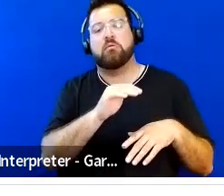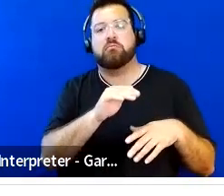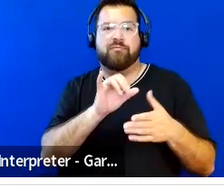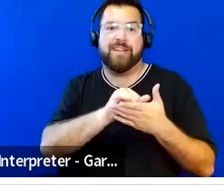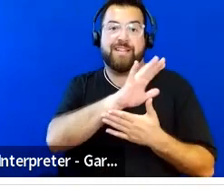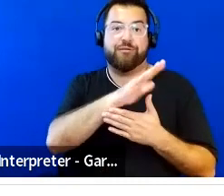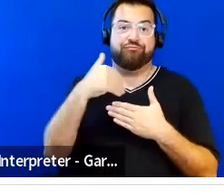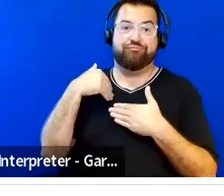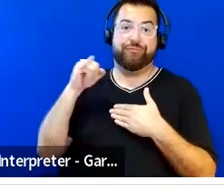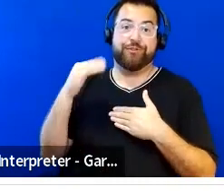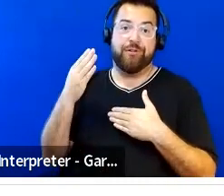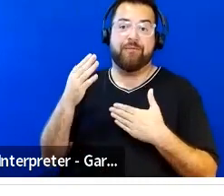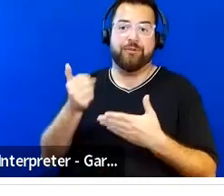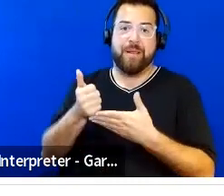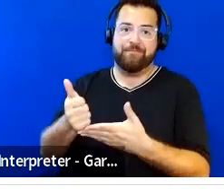job.